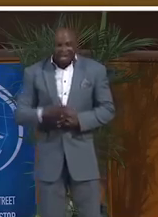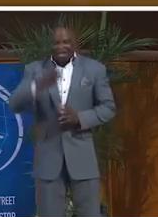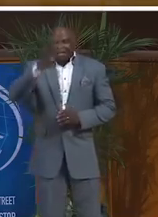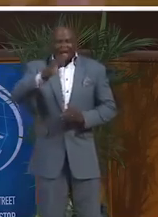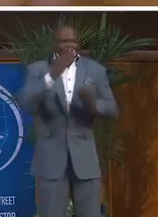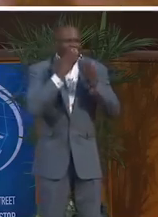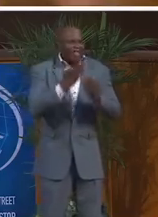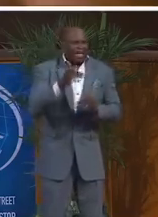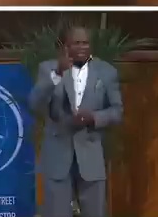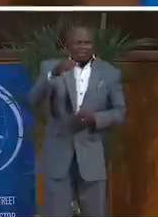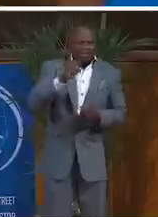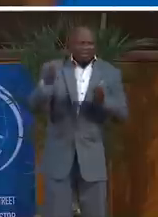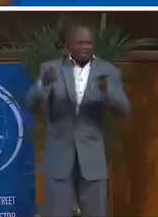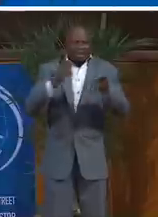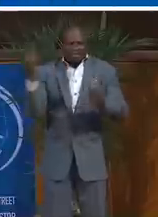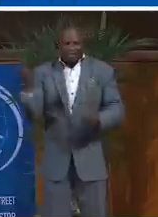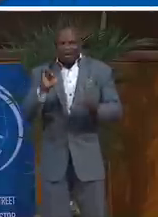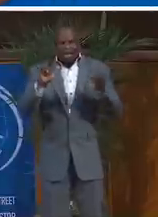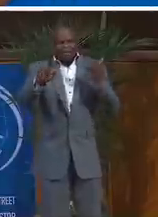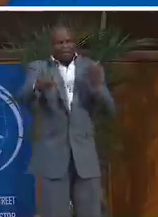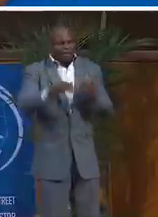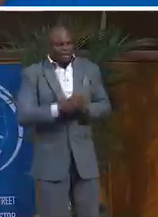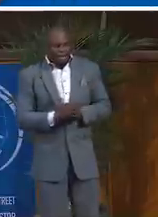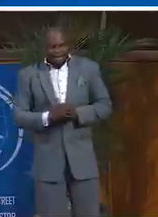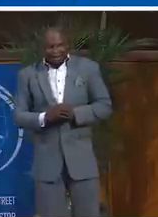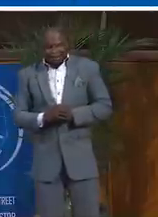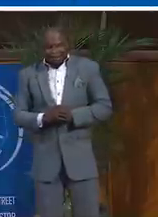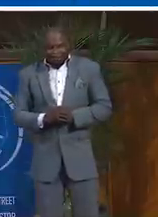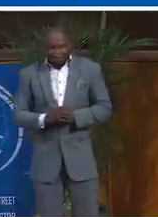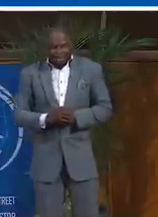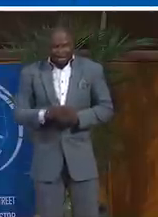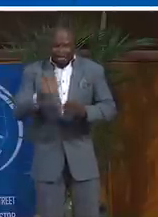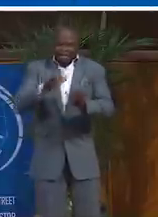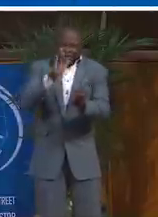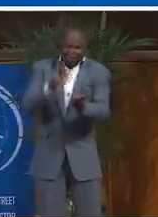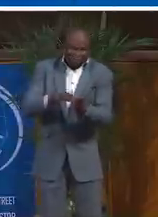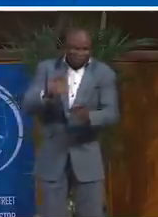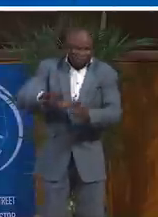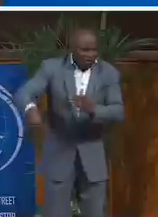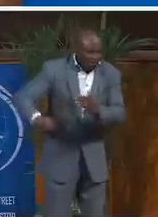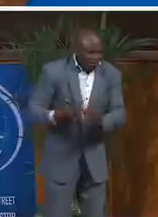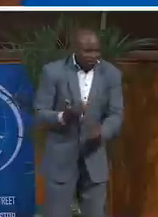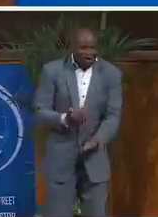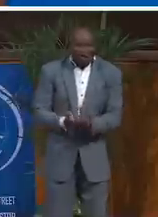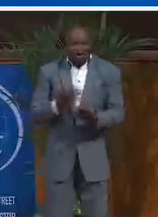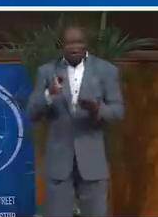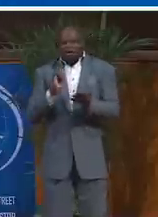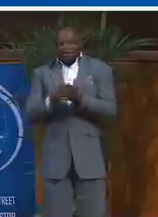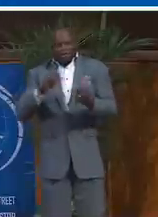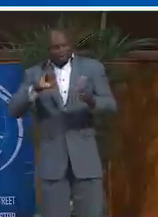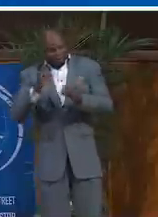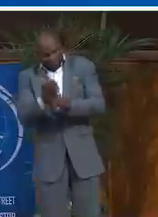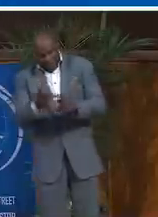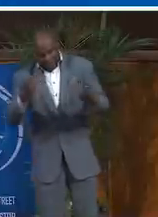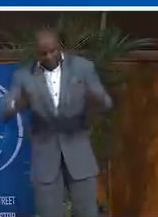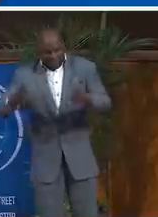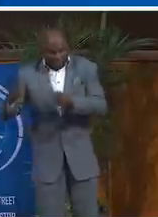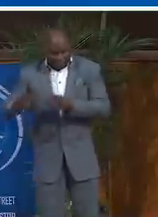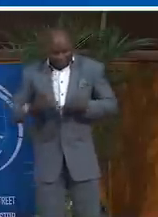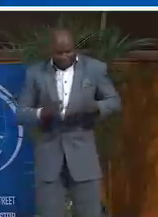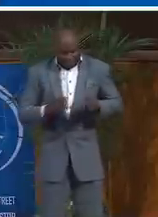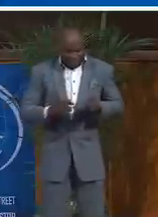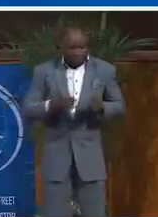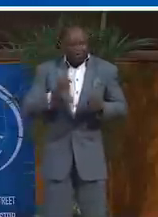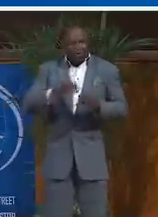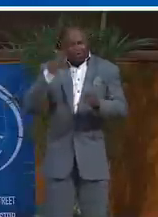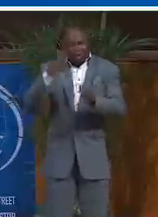God, we thank you that you reign forever. And in the midst of all that we sense and see and hear,